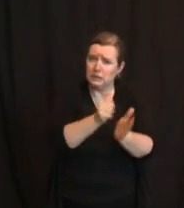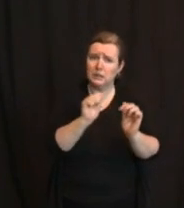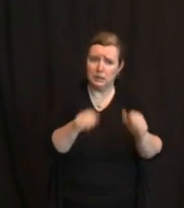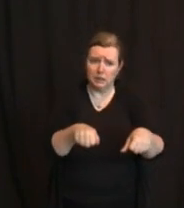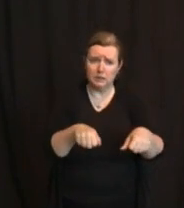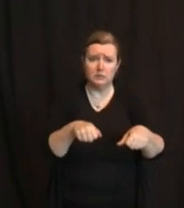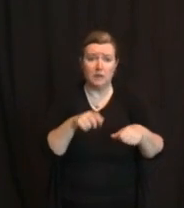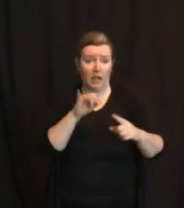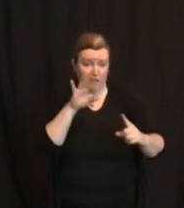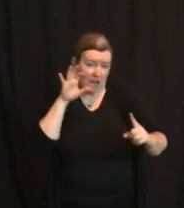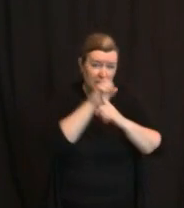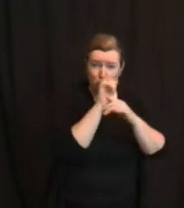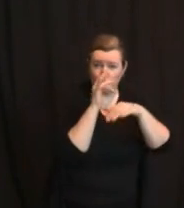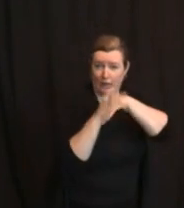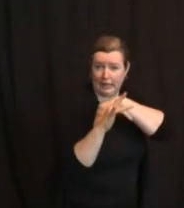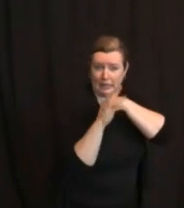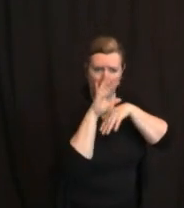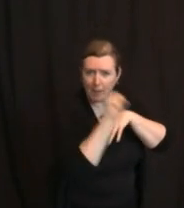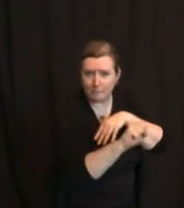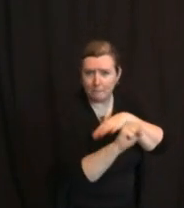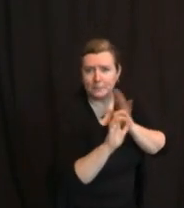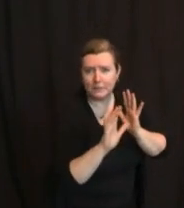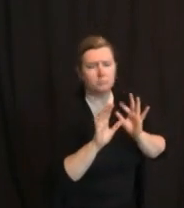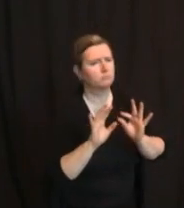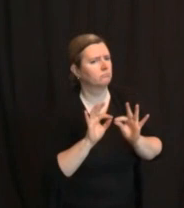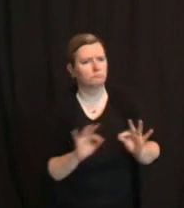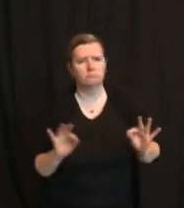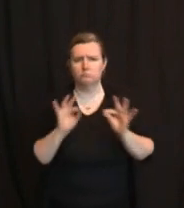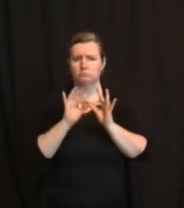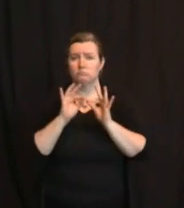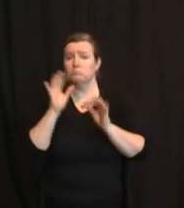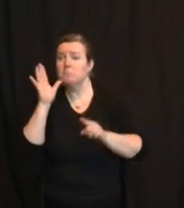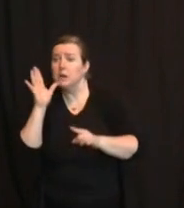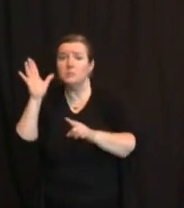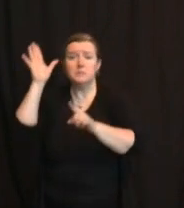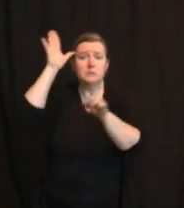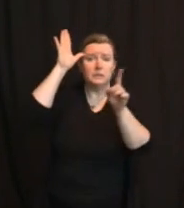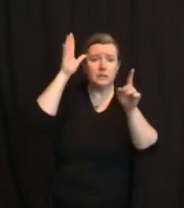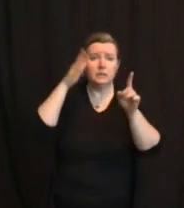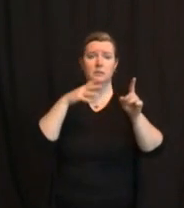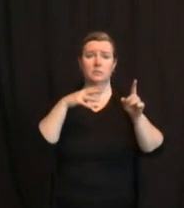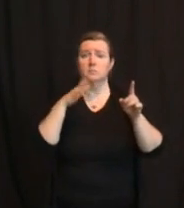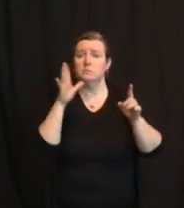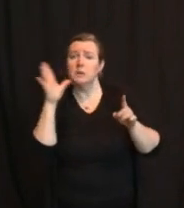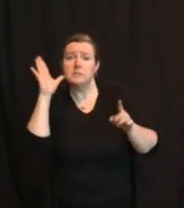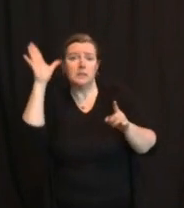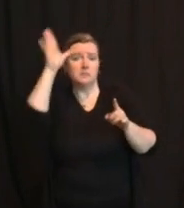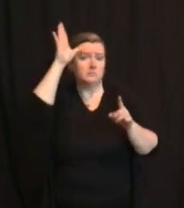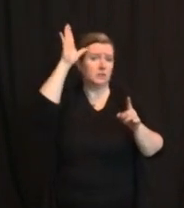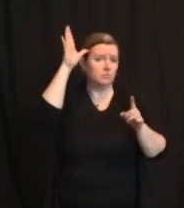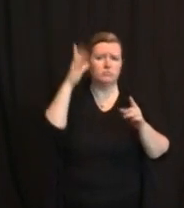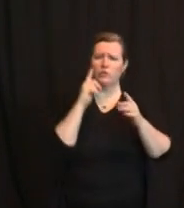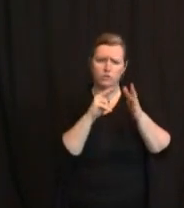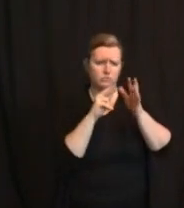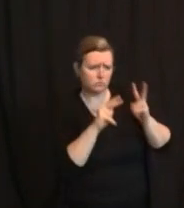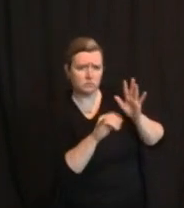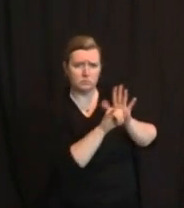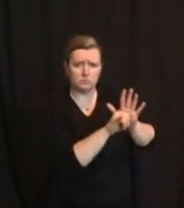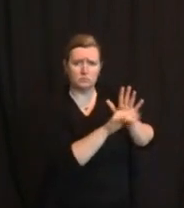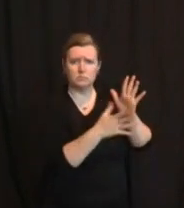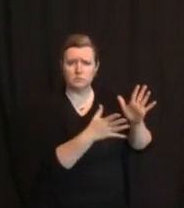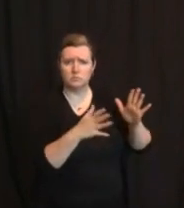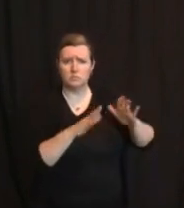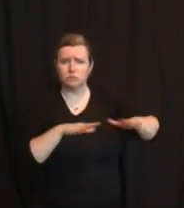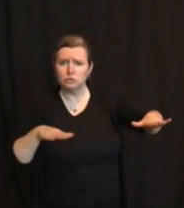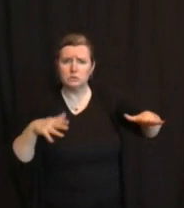recognition is important, so we ask that parents look out for the symptoms. Your child may